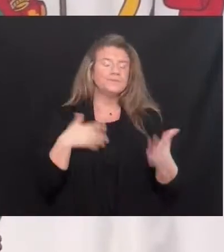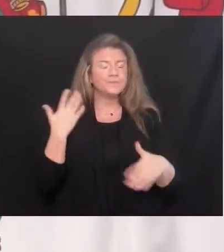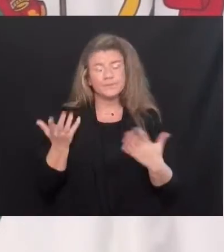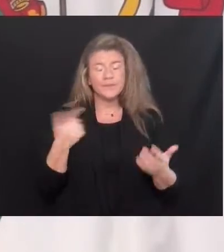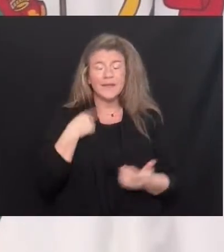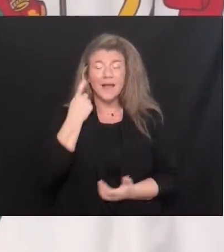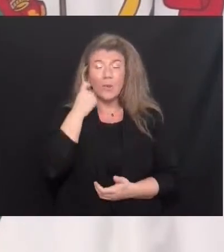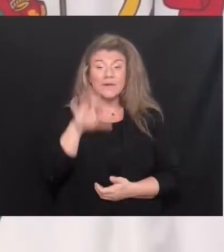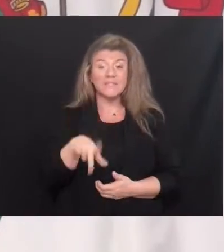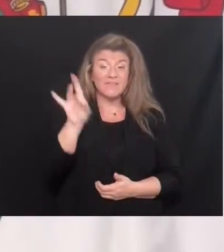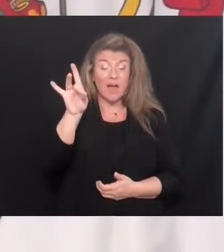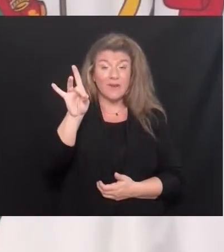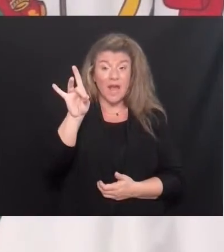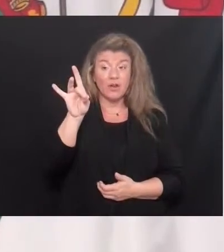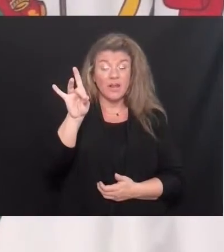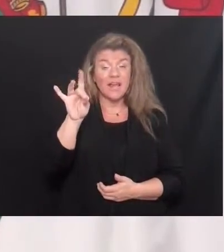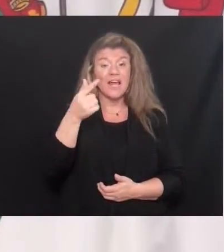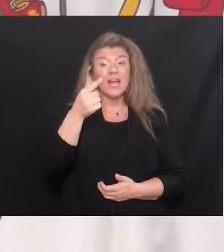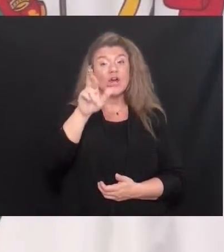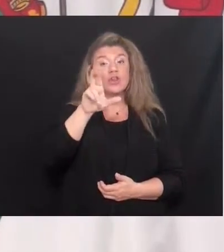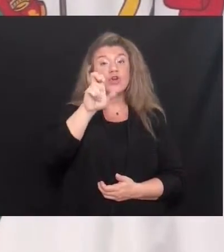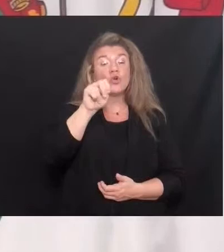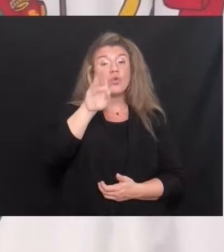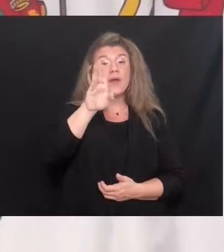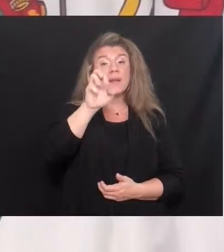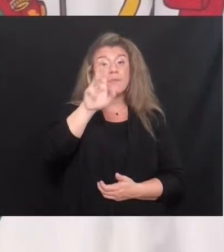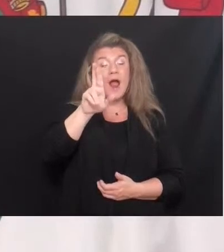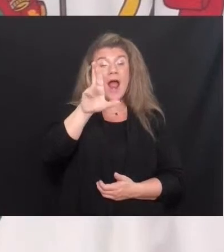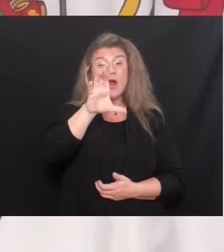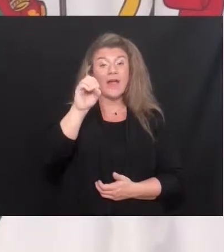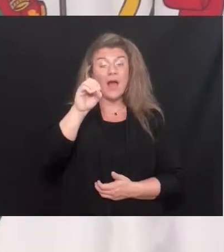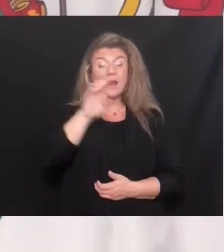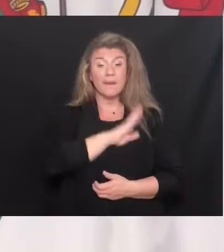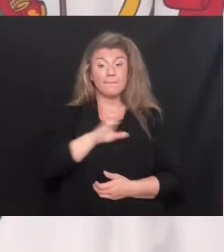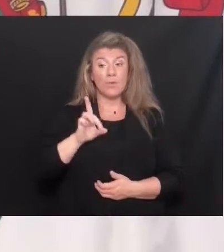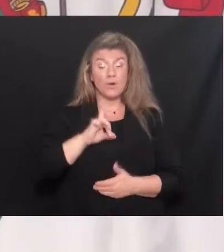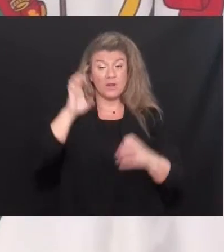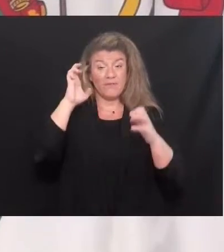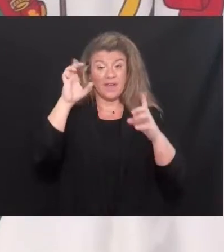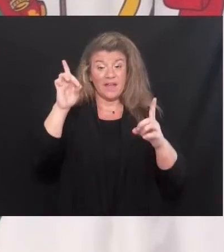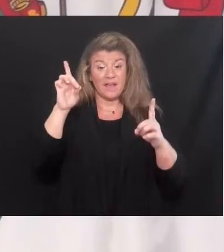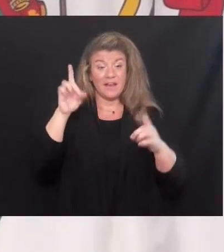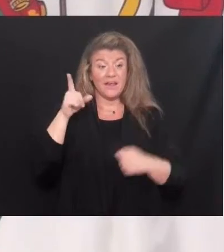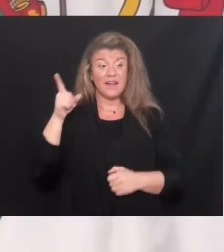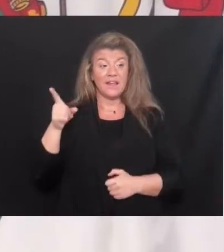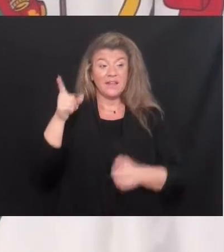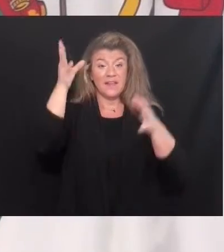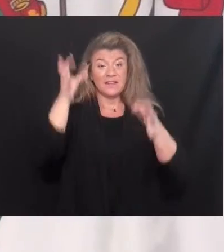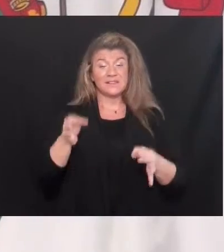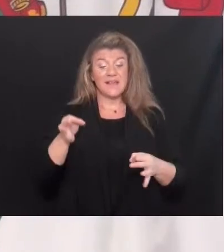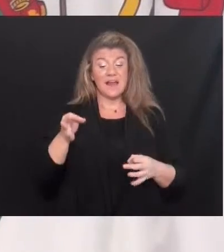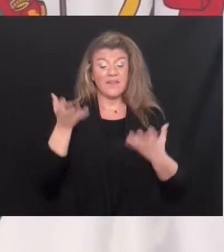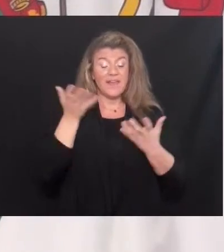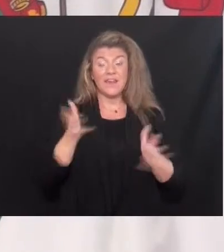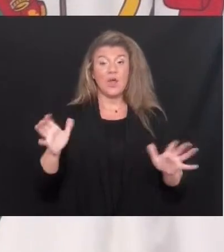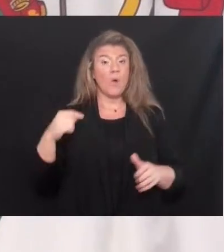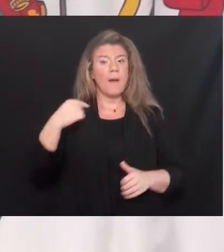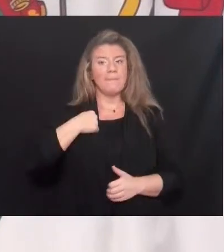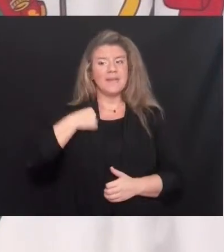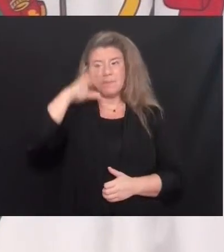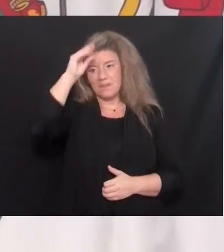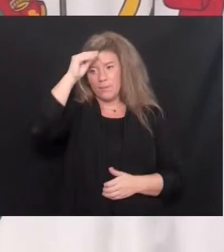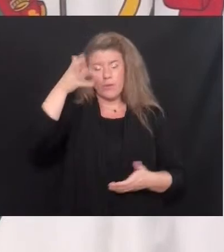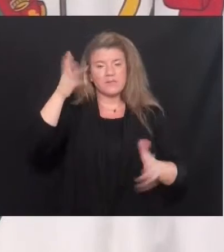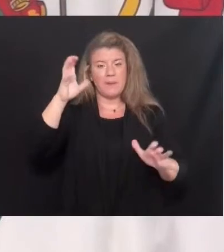found out that the Greenbrier County Board of Education decided that they didn't want me to be their boys basketball coach.